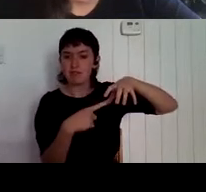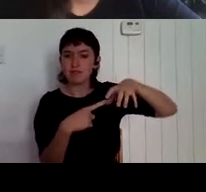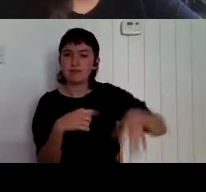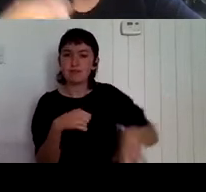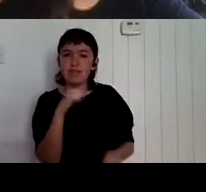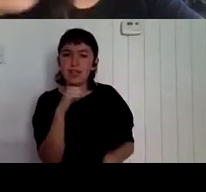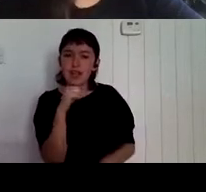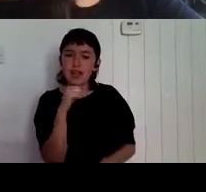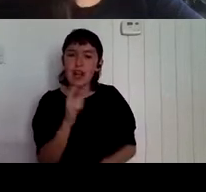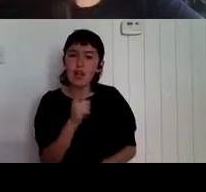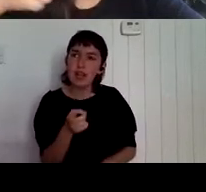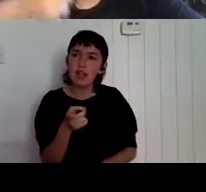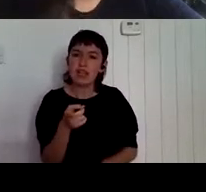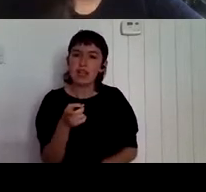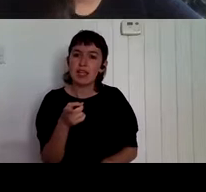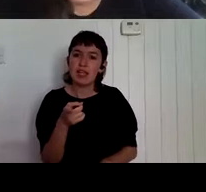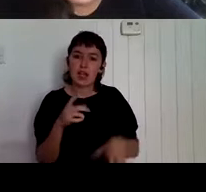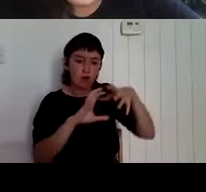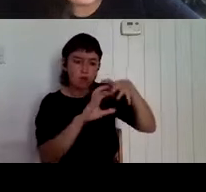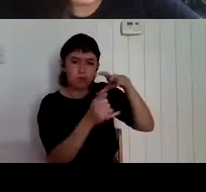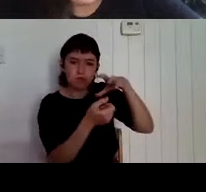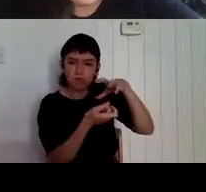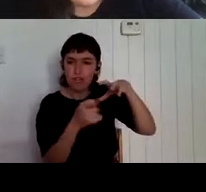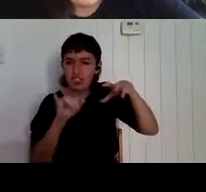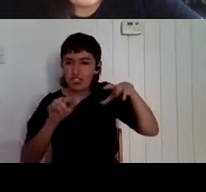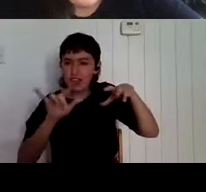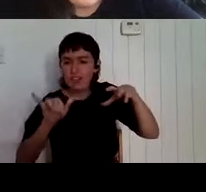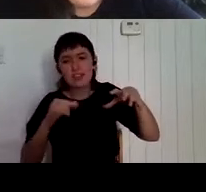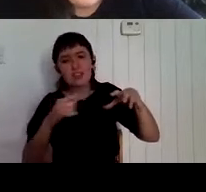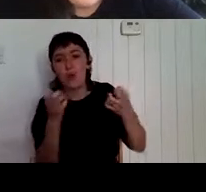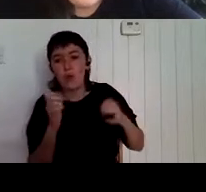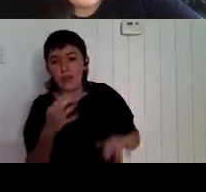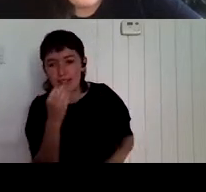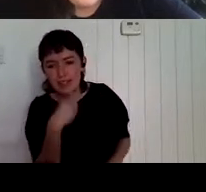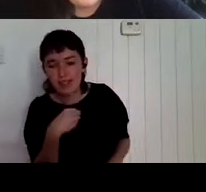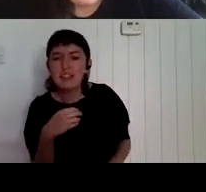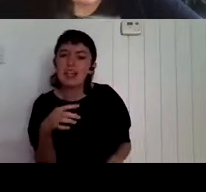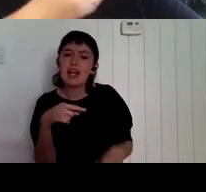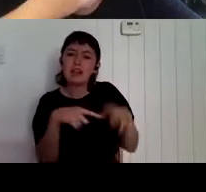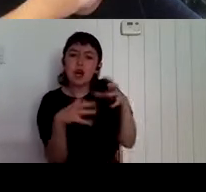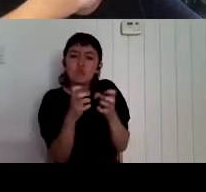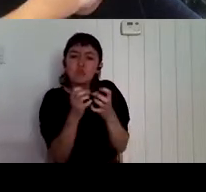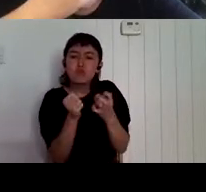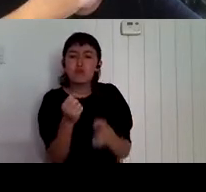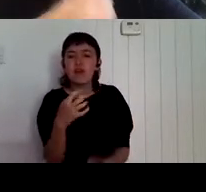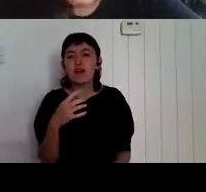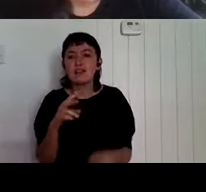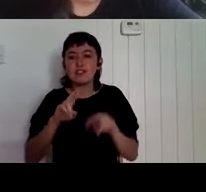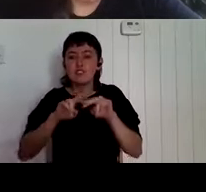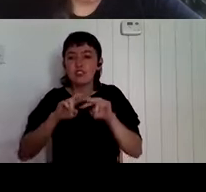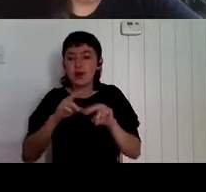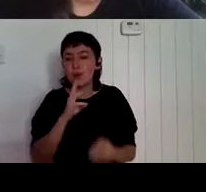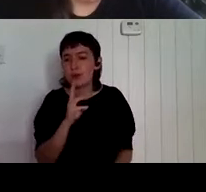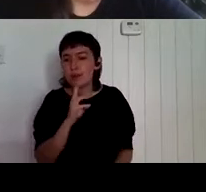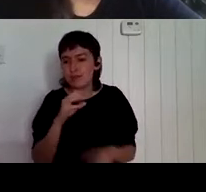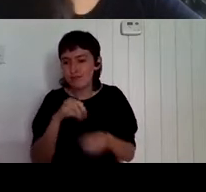go actually like farm jelly. You don't want to eat it. It's mostly salt water. It's squishy salt water. And then there's the sub-umbrella layer where there's